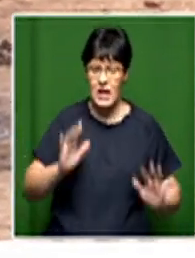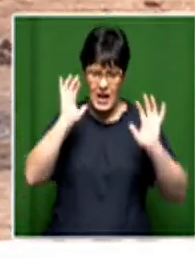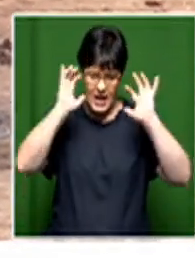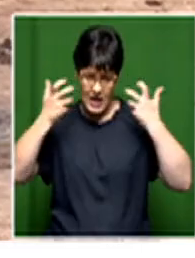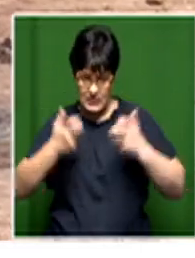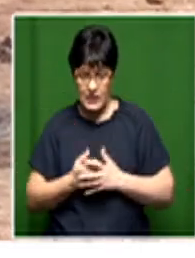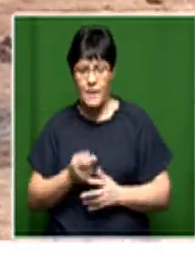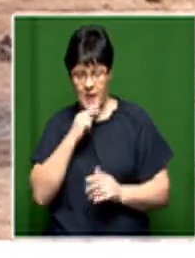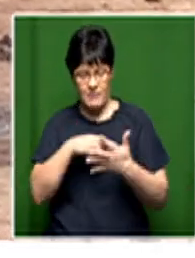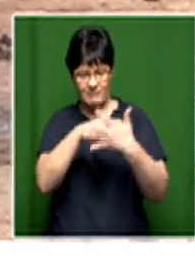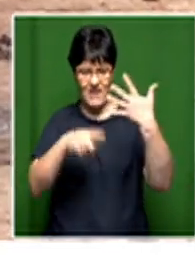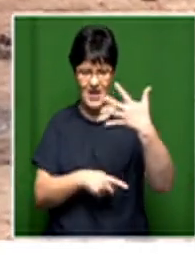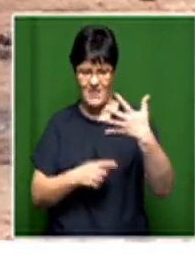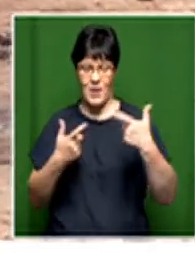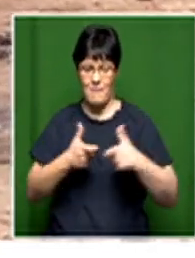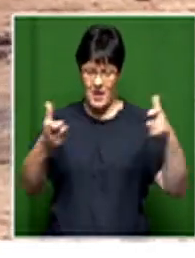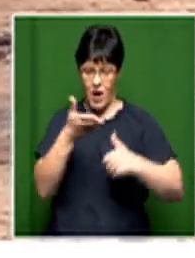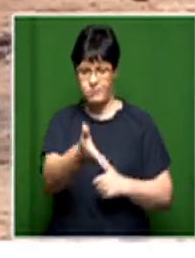making it a Big Five reserve.